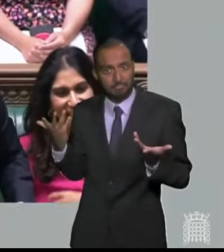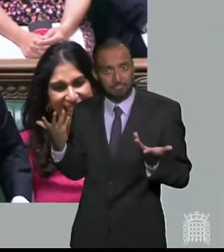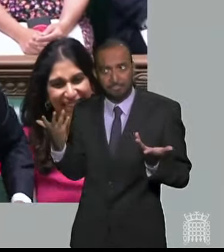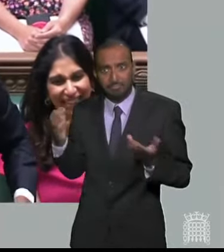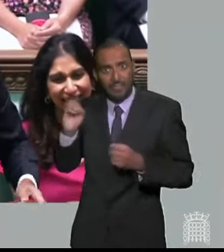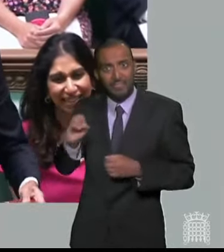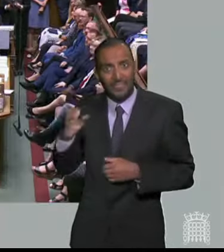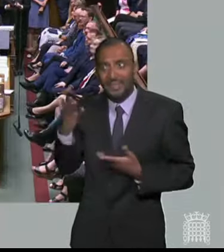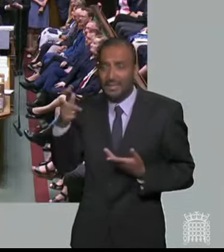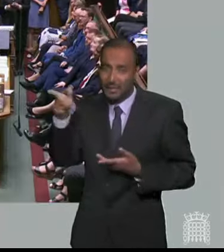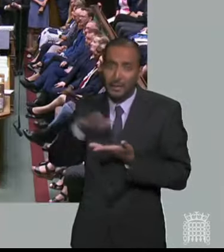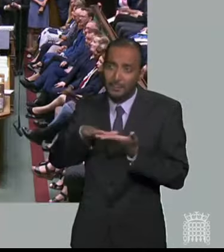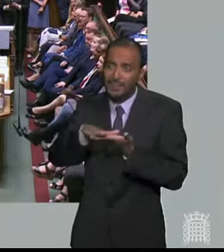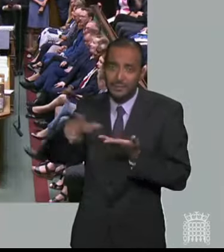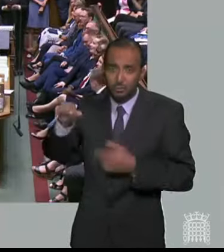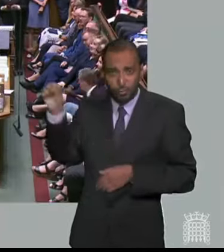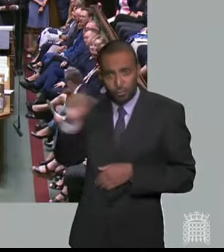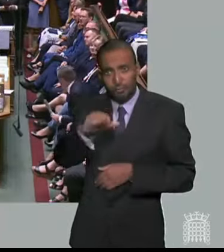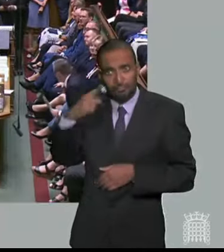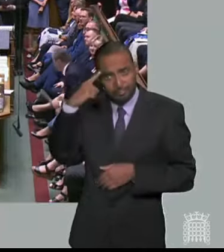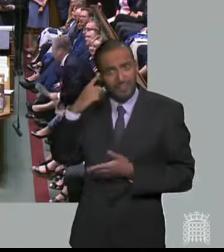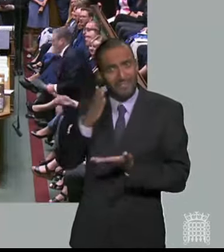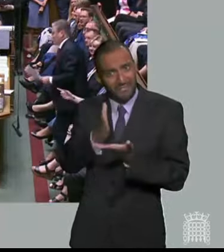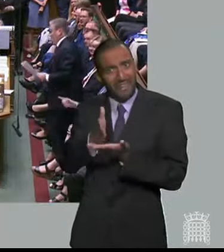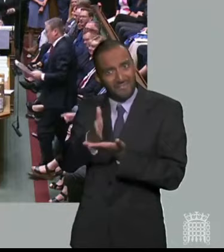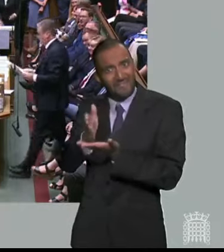get his facts straight.